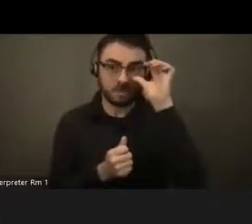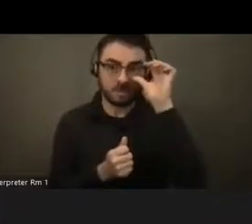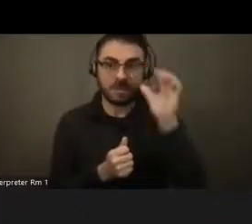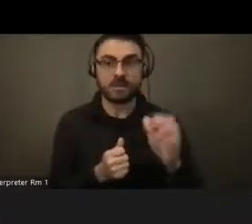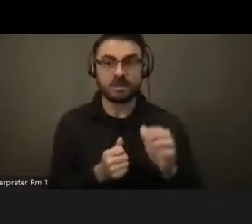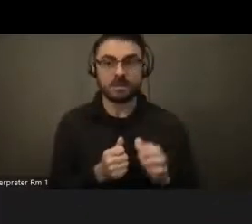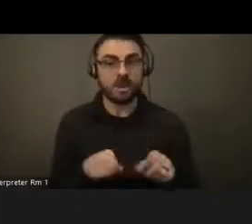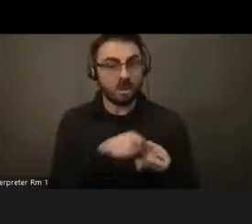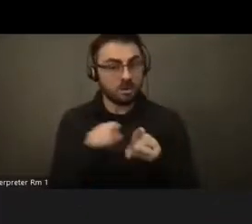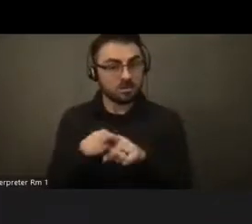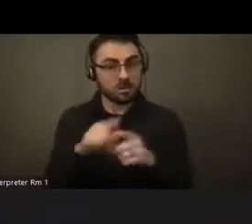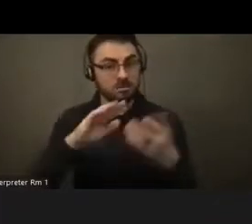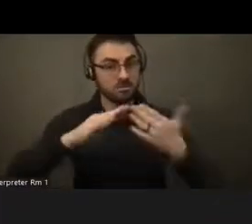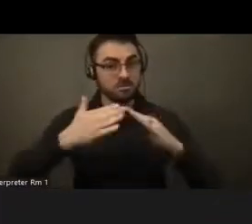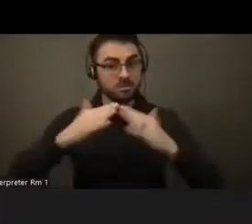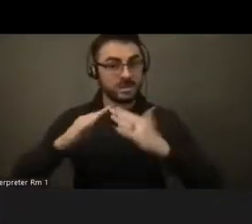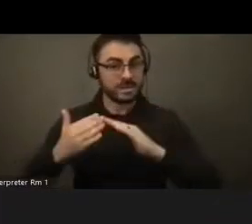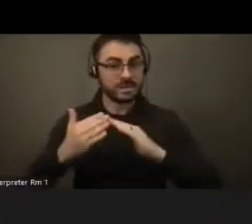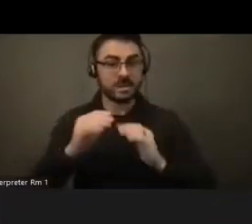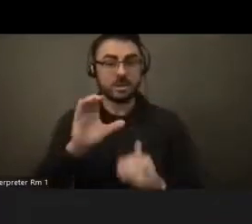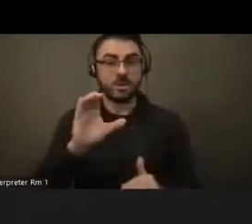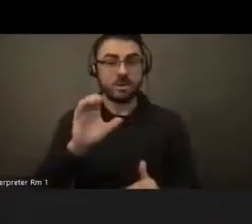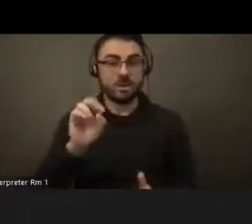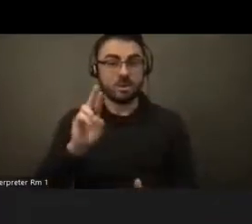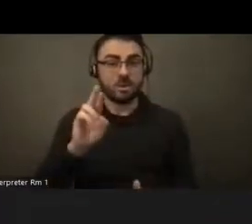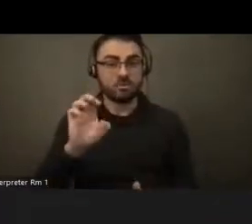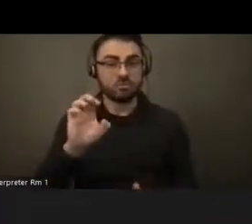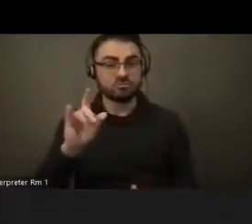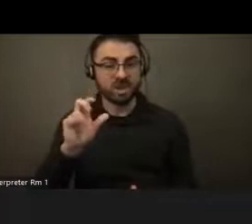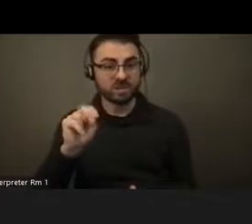I ran in 2018, I